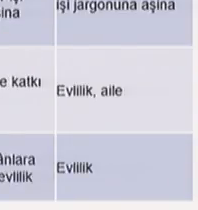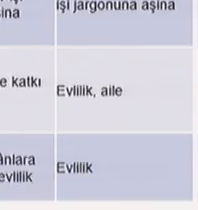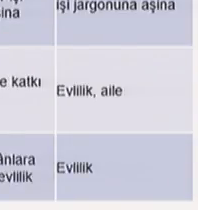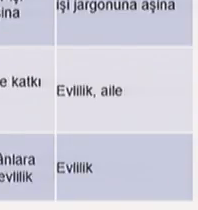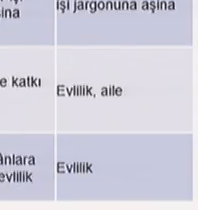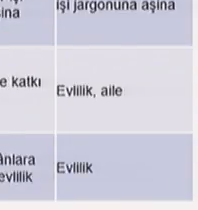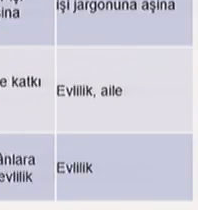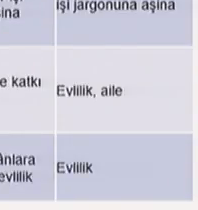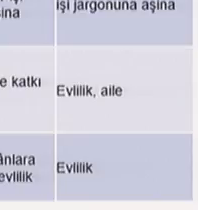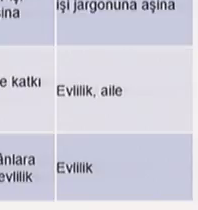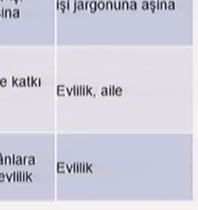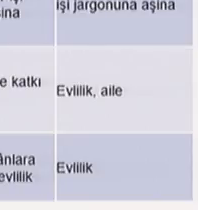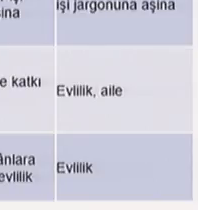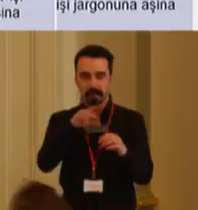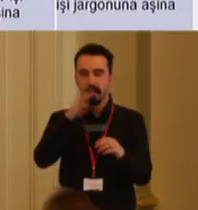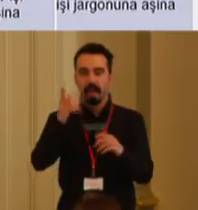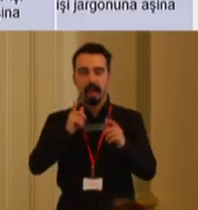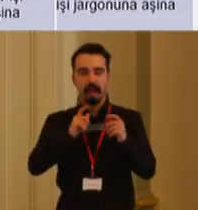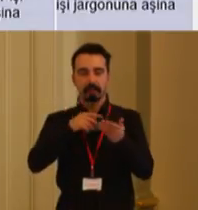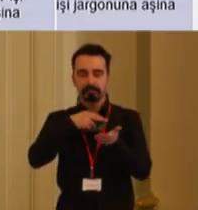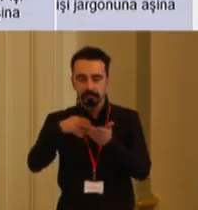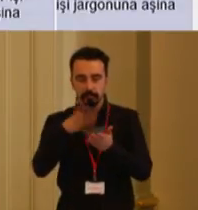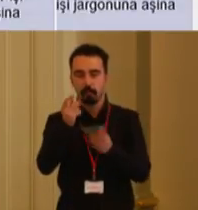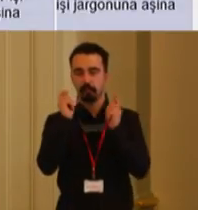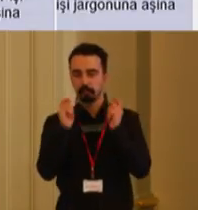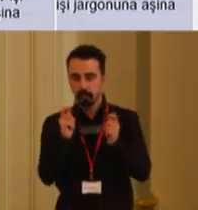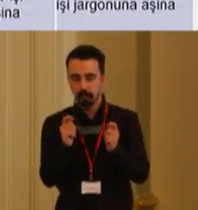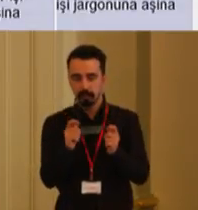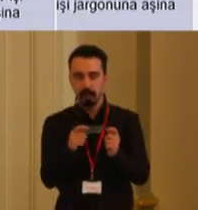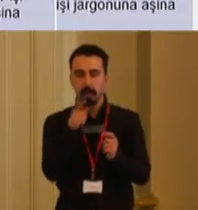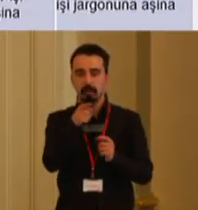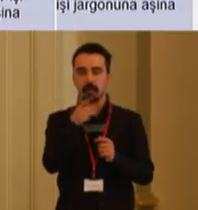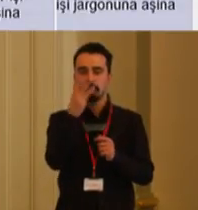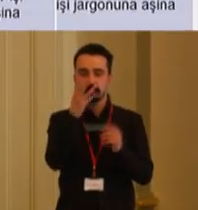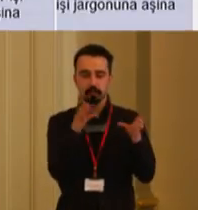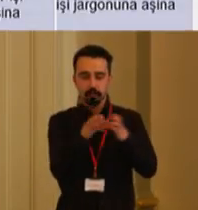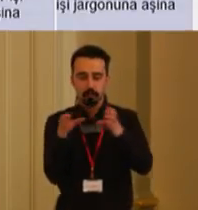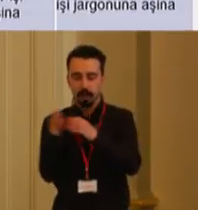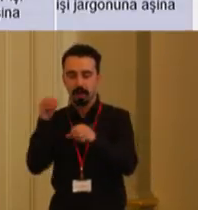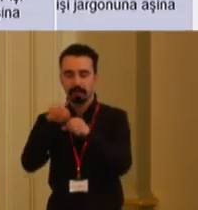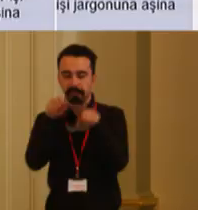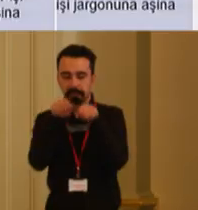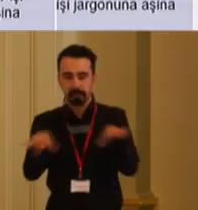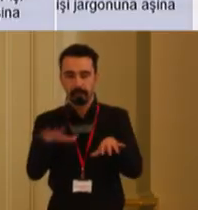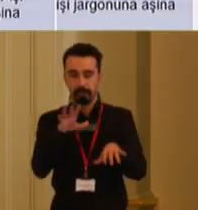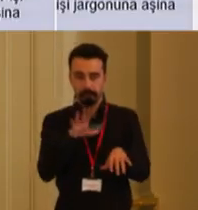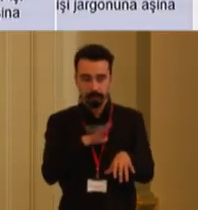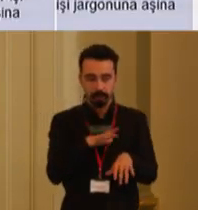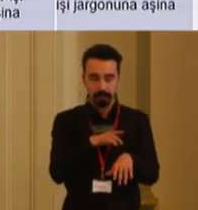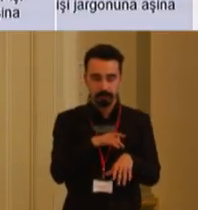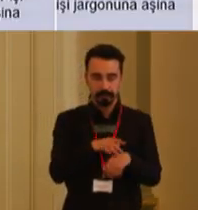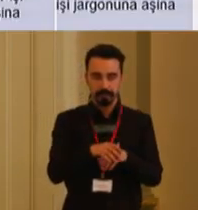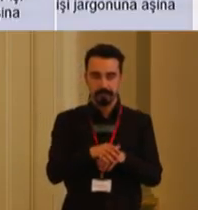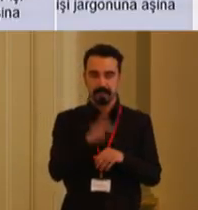these means at all. So these three groups are quite strict groups, so it's like a caste system. There's hardly